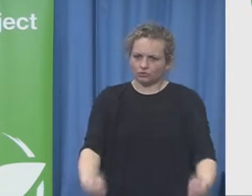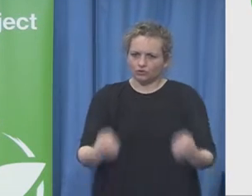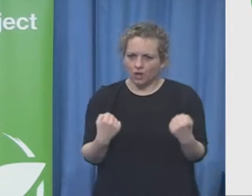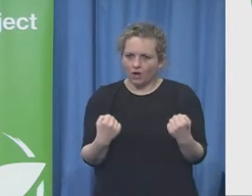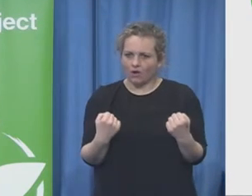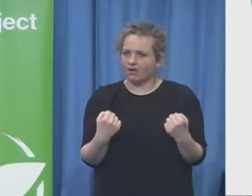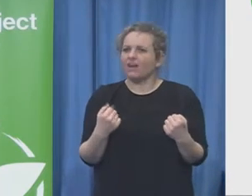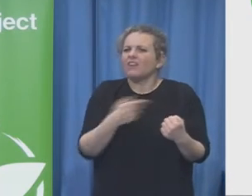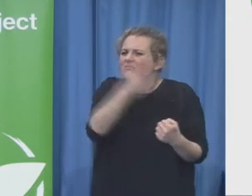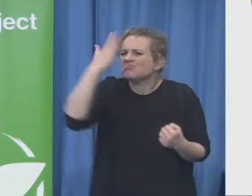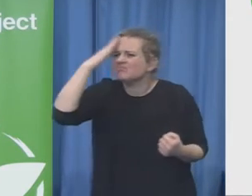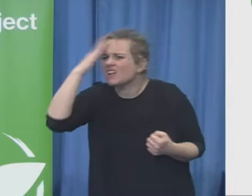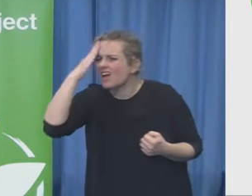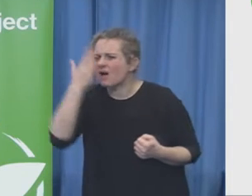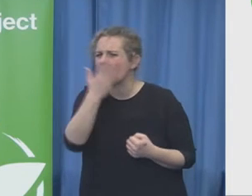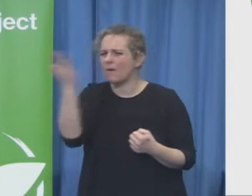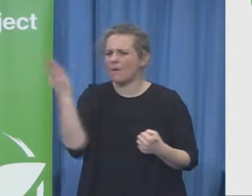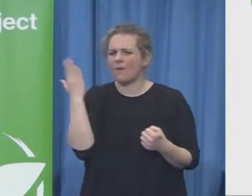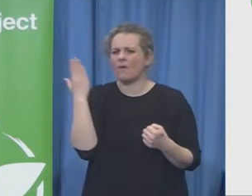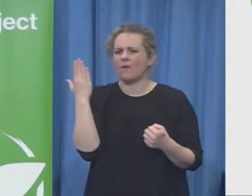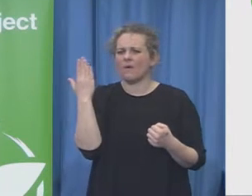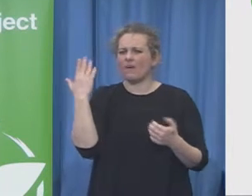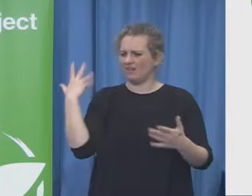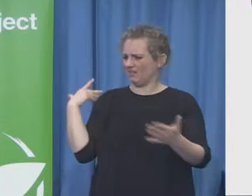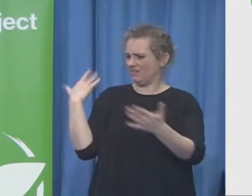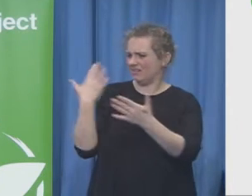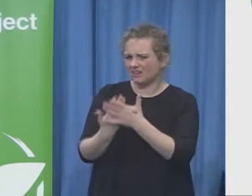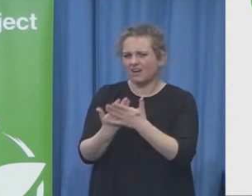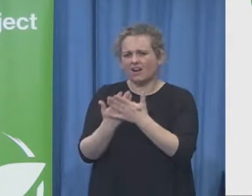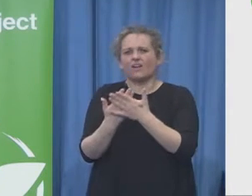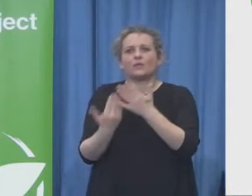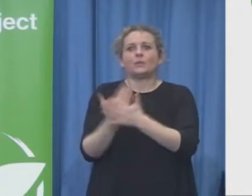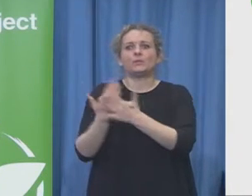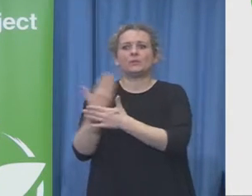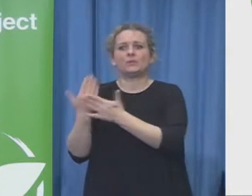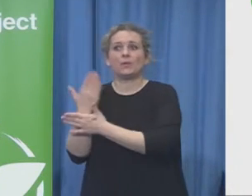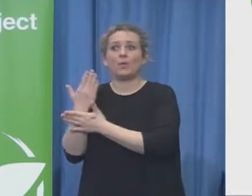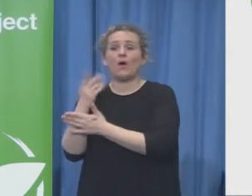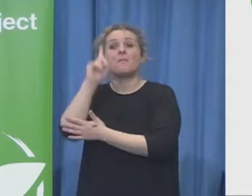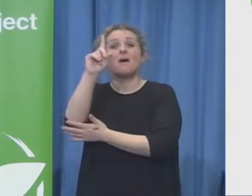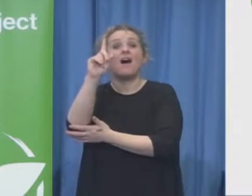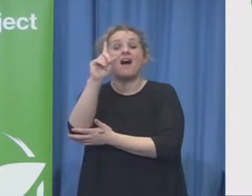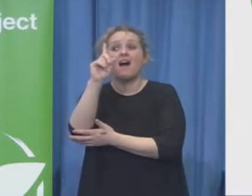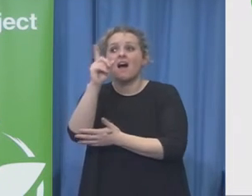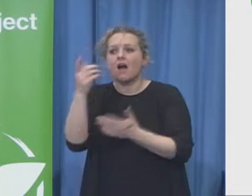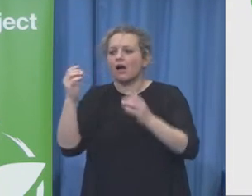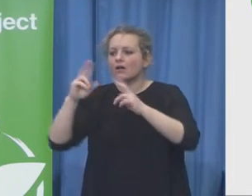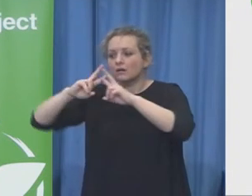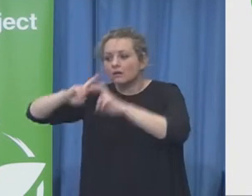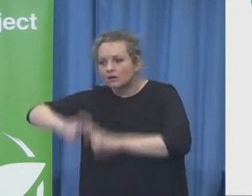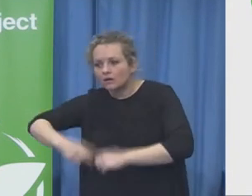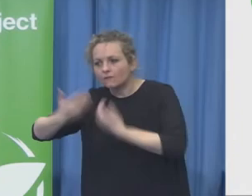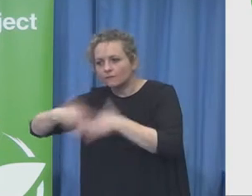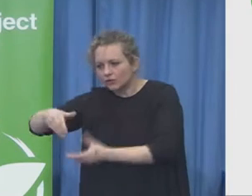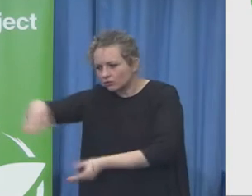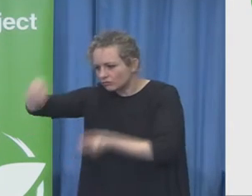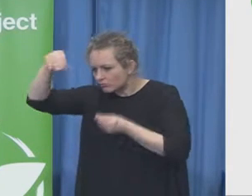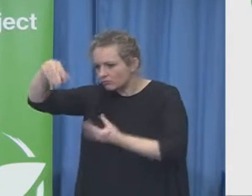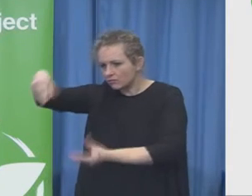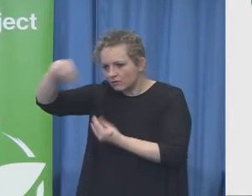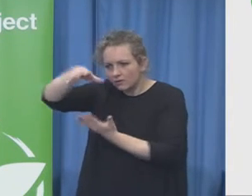an unexplored domain of research. And the Wellbeing Project is actually, first of all,